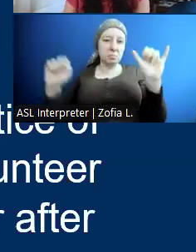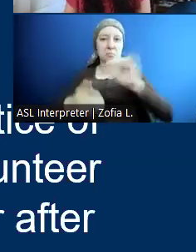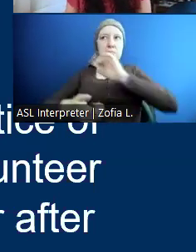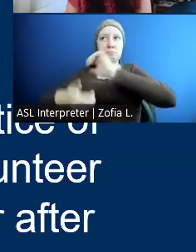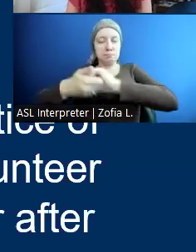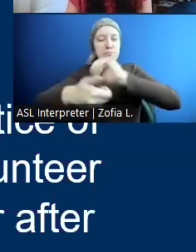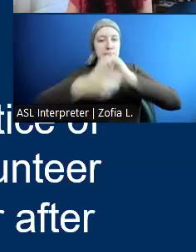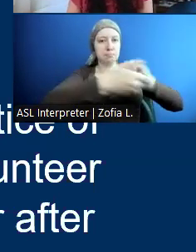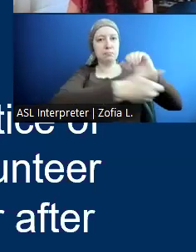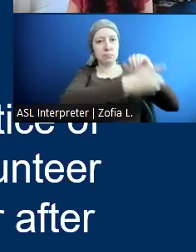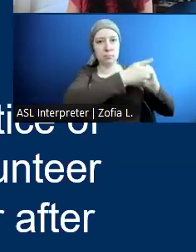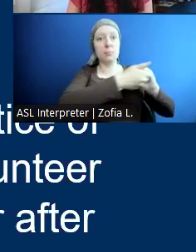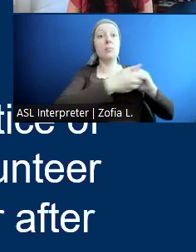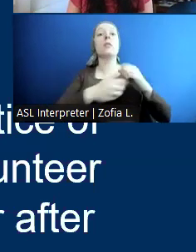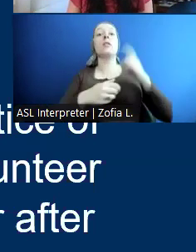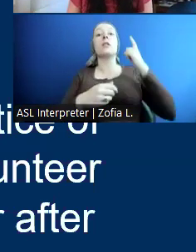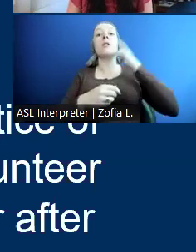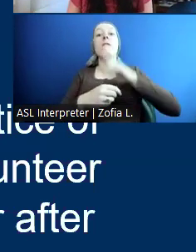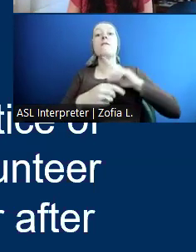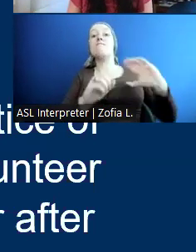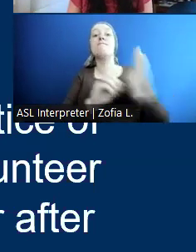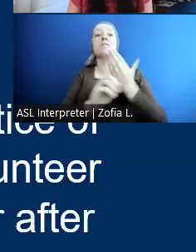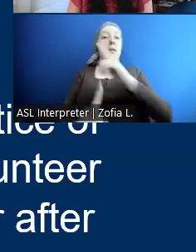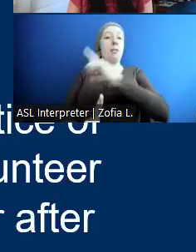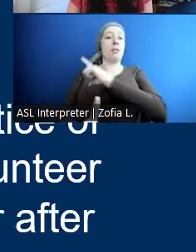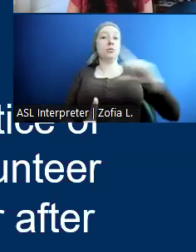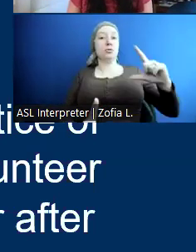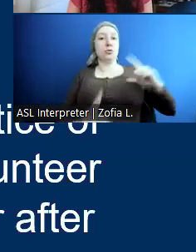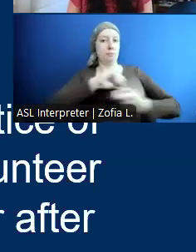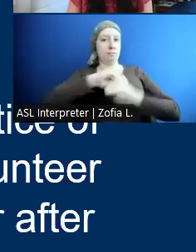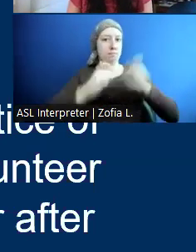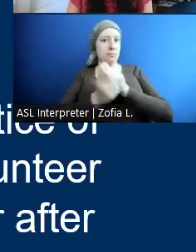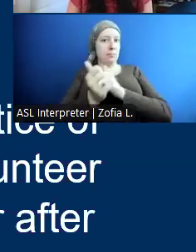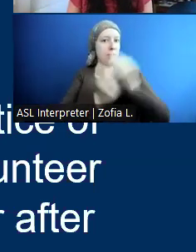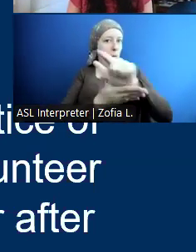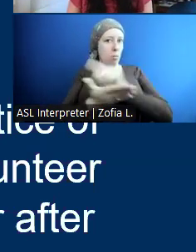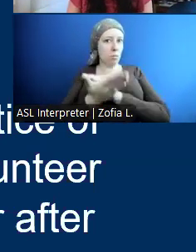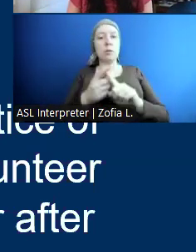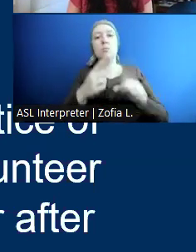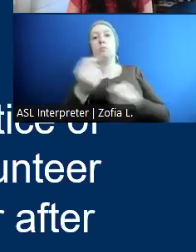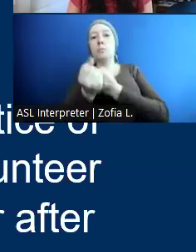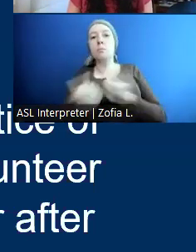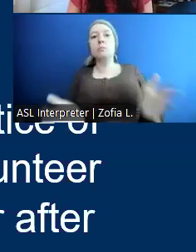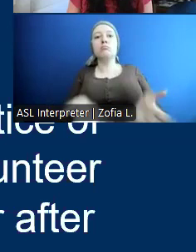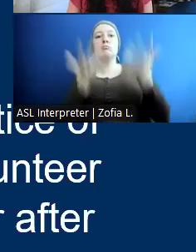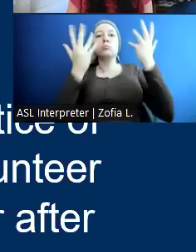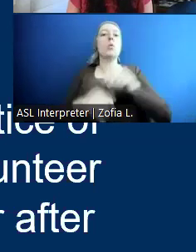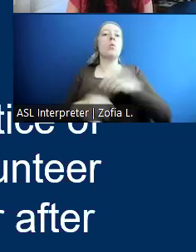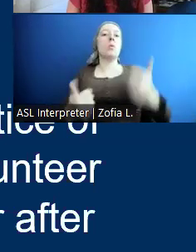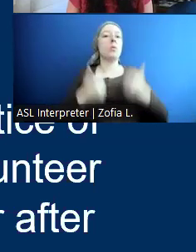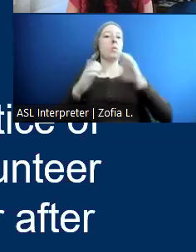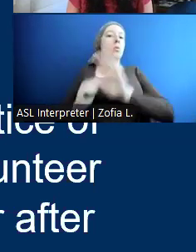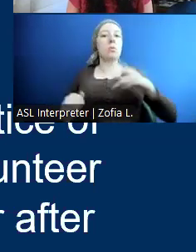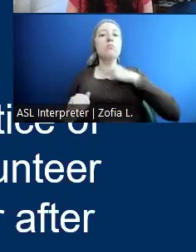to collaborate on legislative change and to support and uplift many other survivor voices in this process.